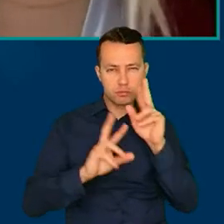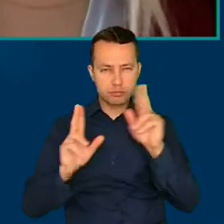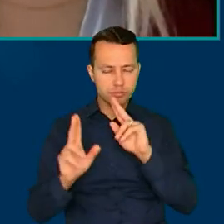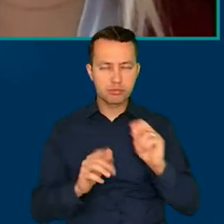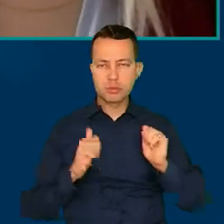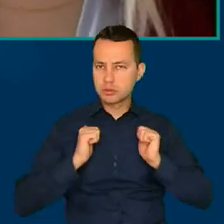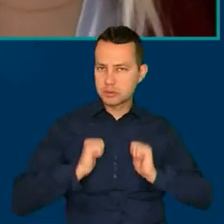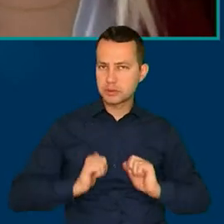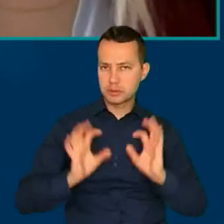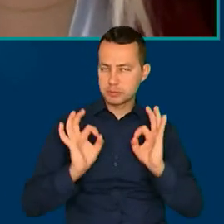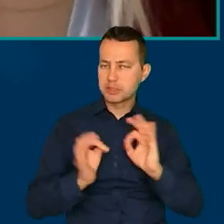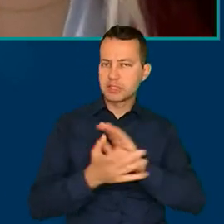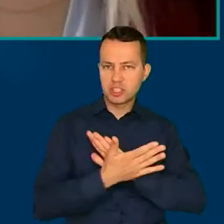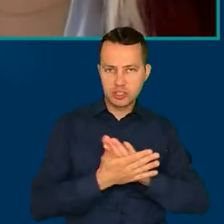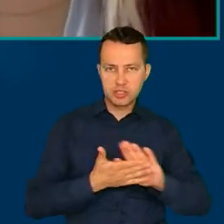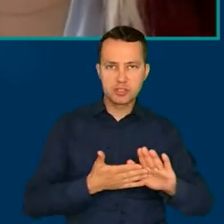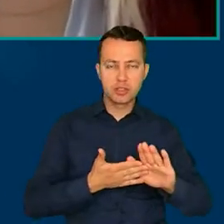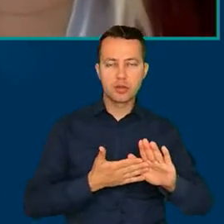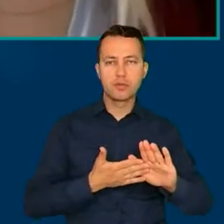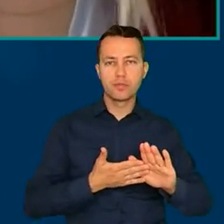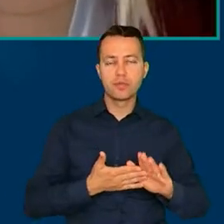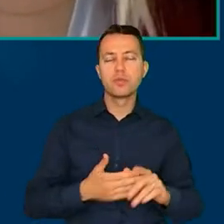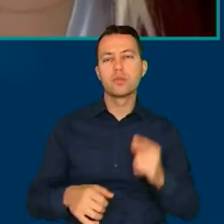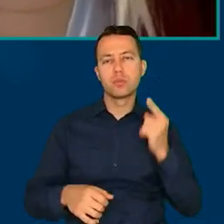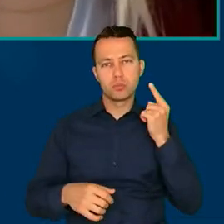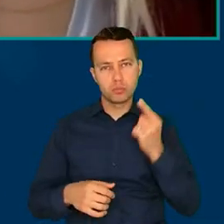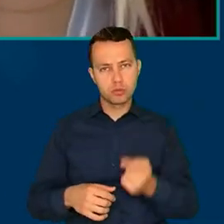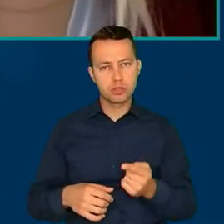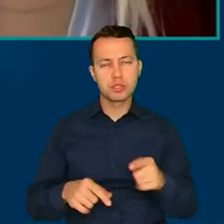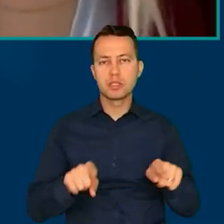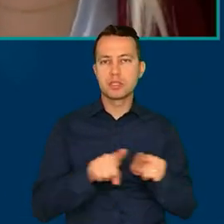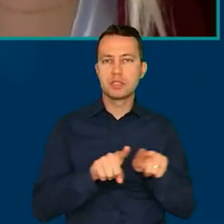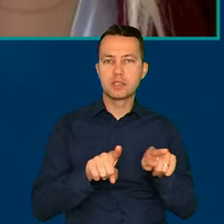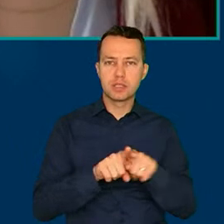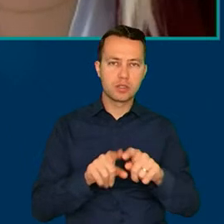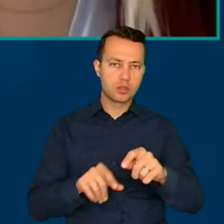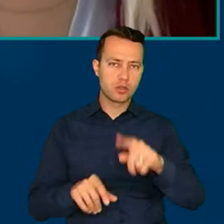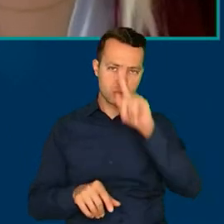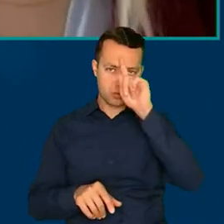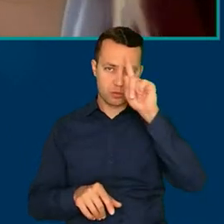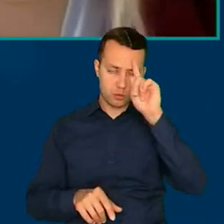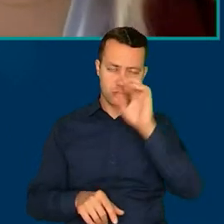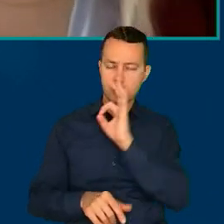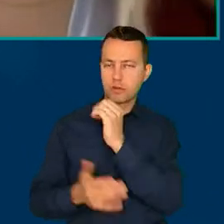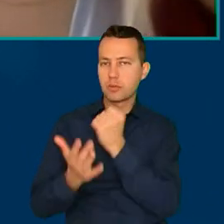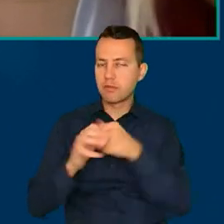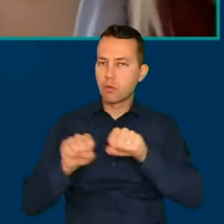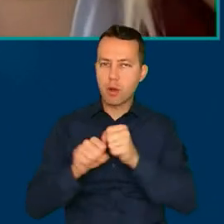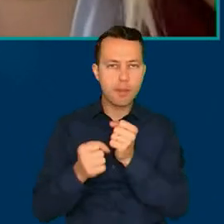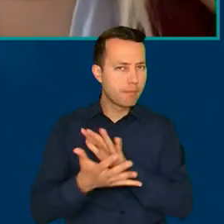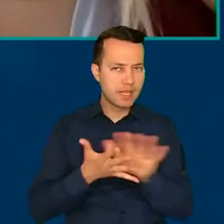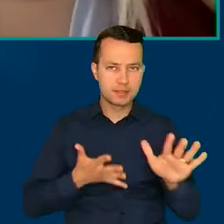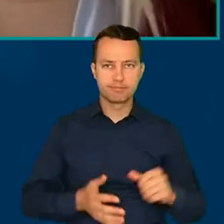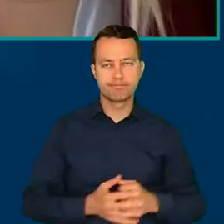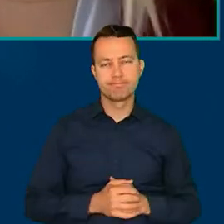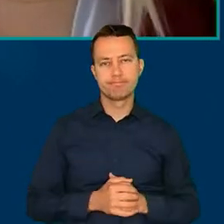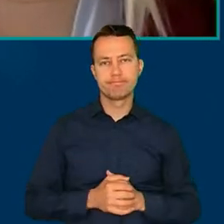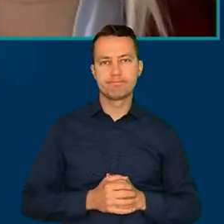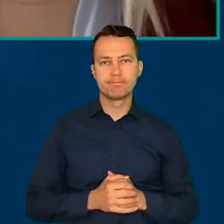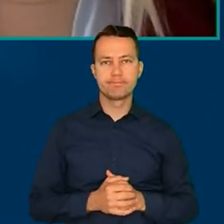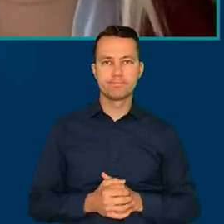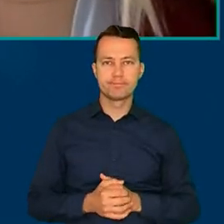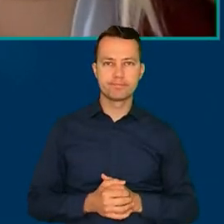actually still being worked out. The OECD participates in an expert group to help sort of define that. But increasingly, it's going in the direction of